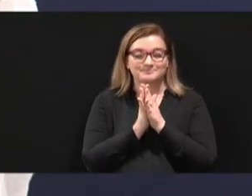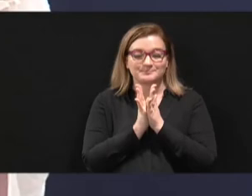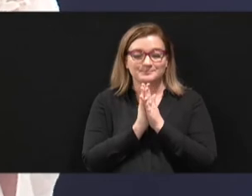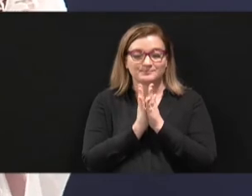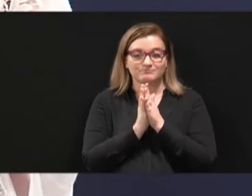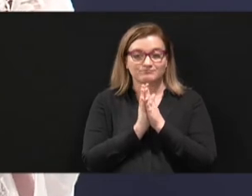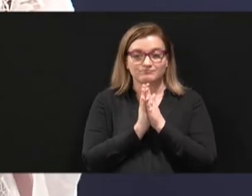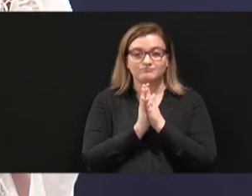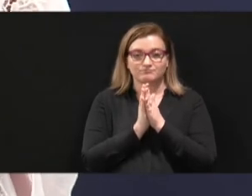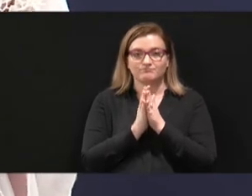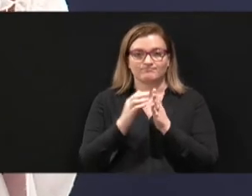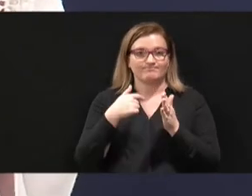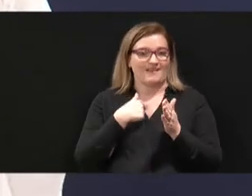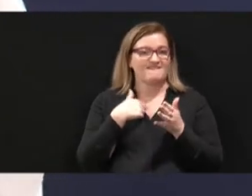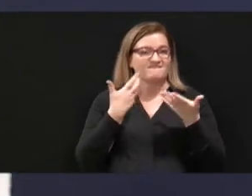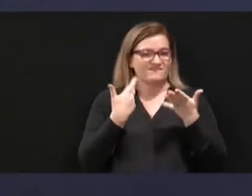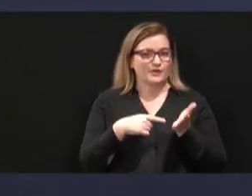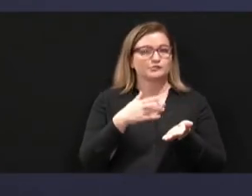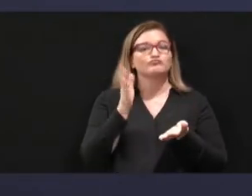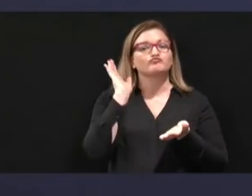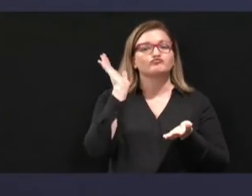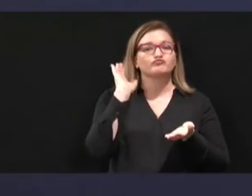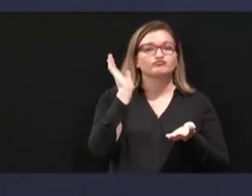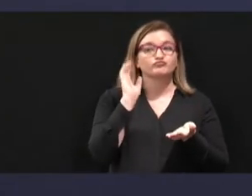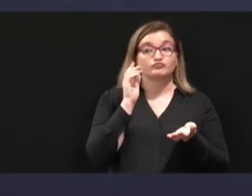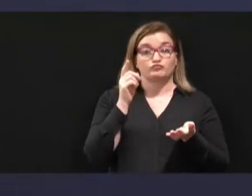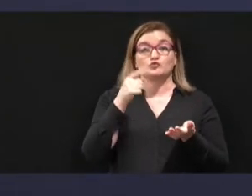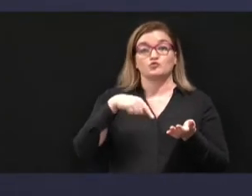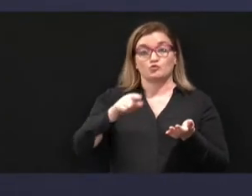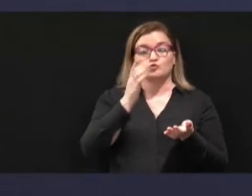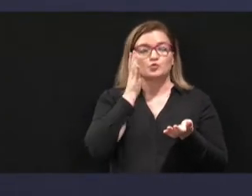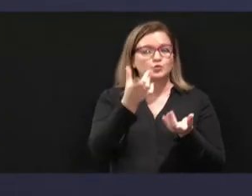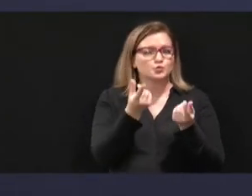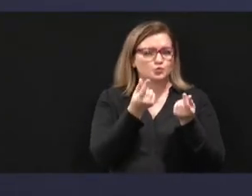When I finish talking, I'm going to have you get out.